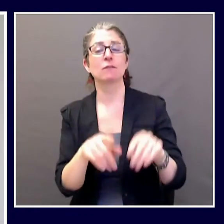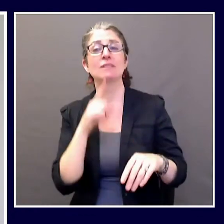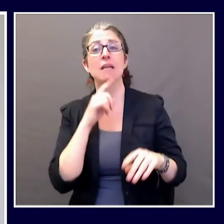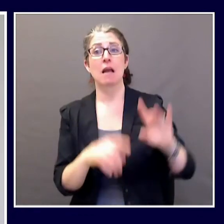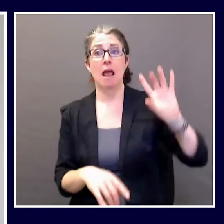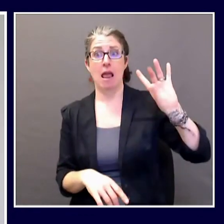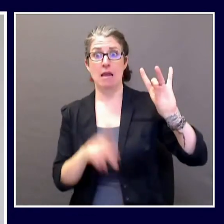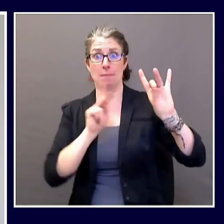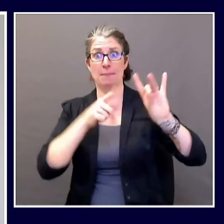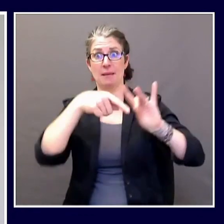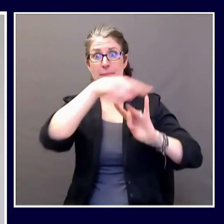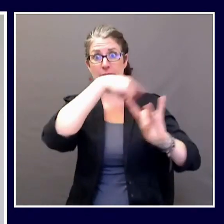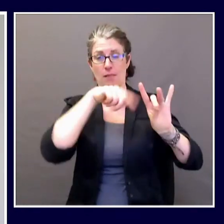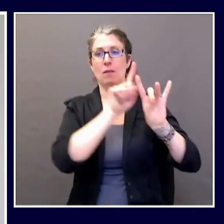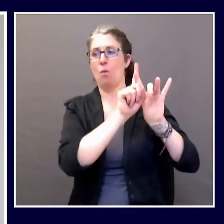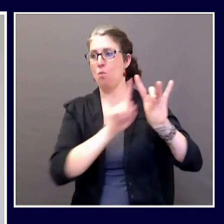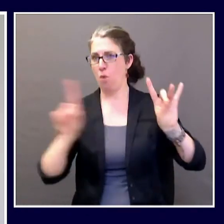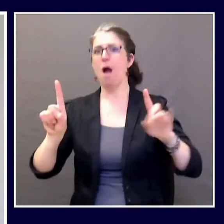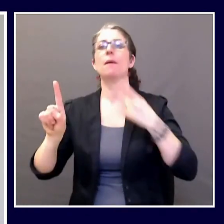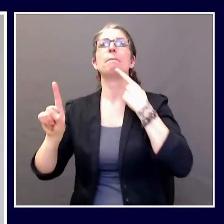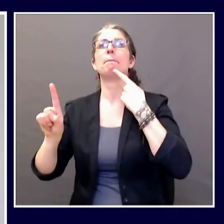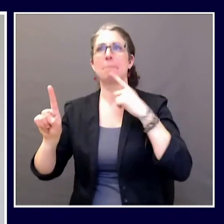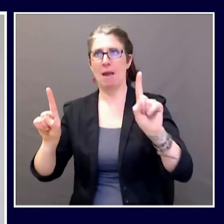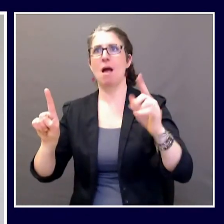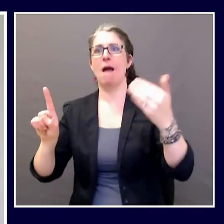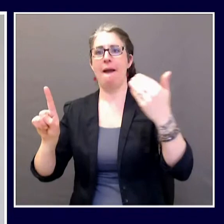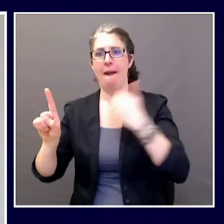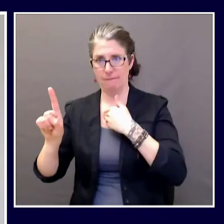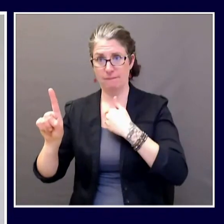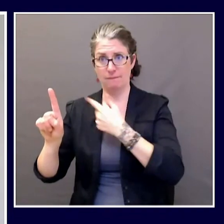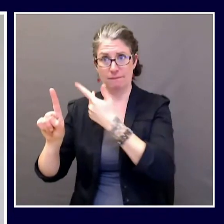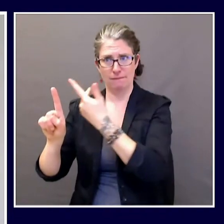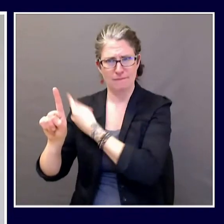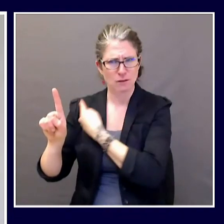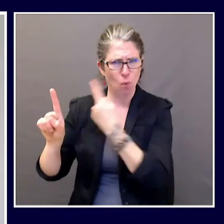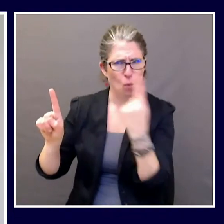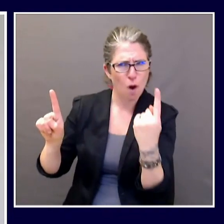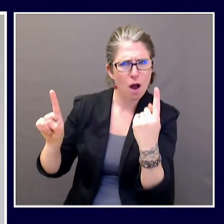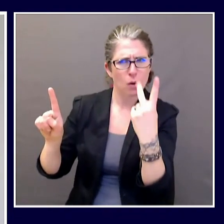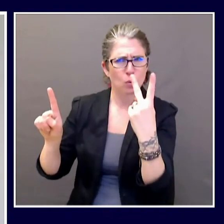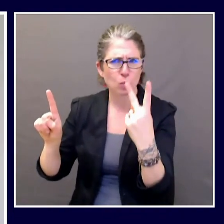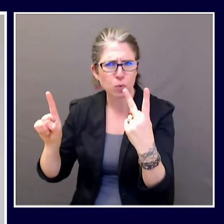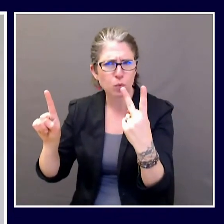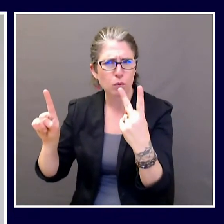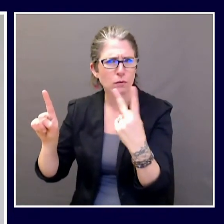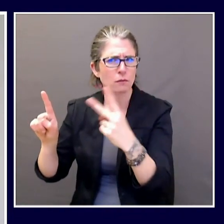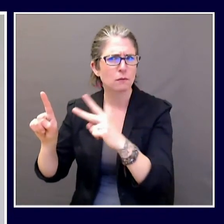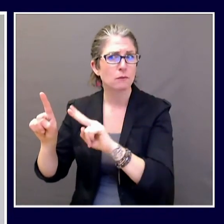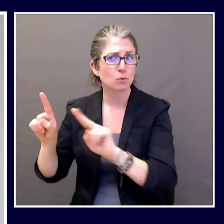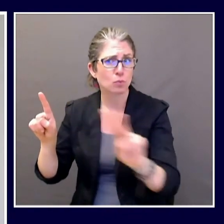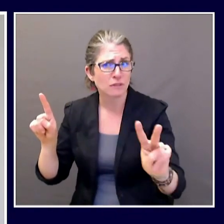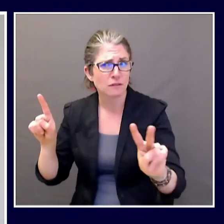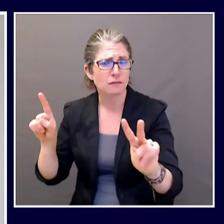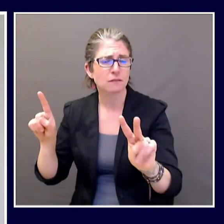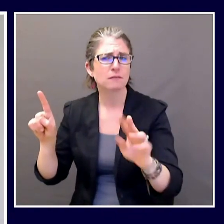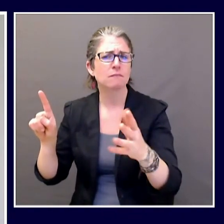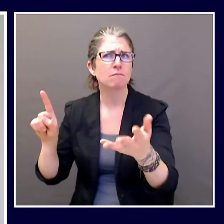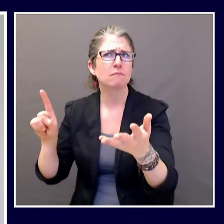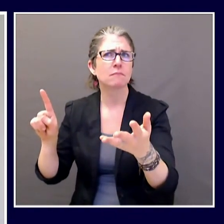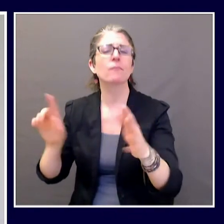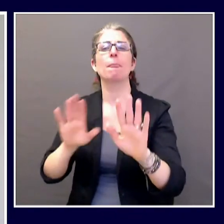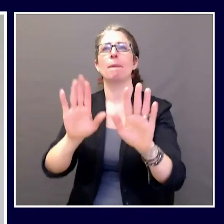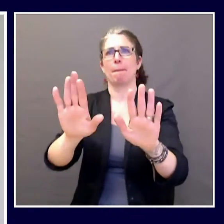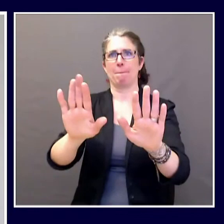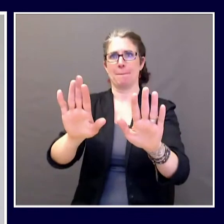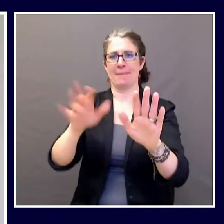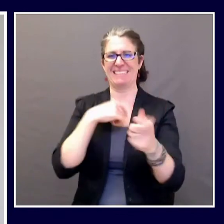in 8 have received at least one dose? No, 1 in 8 have been fully vaccinated. Or, sorry, Allison, I'll be even more precise. 1 in